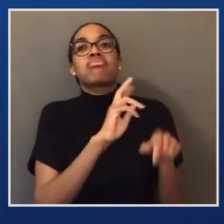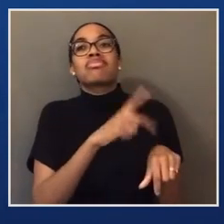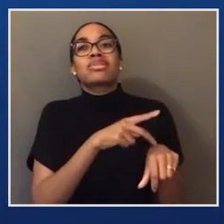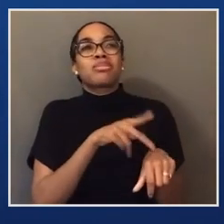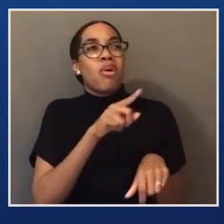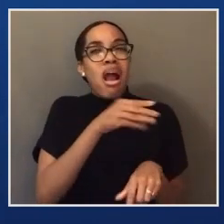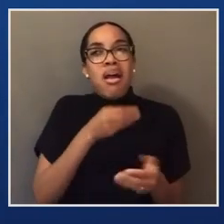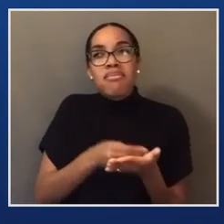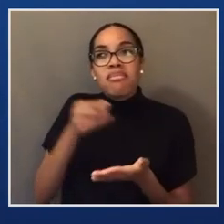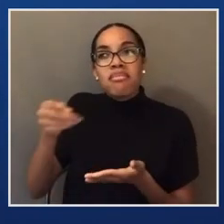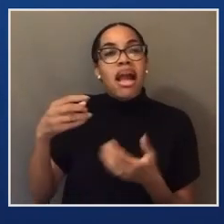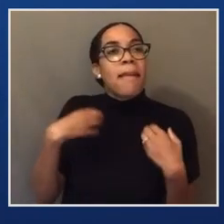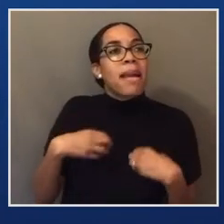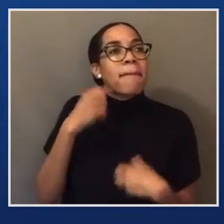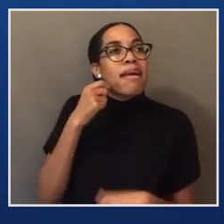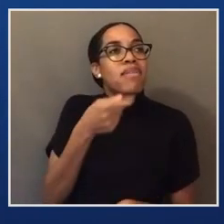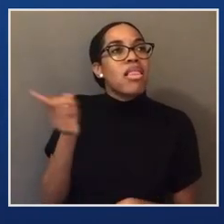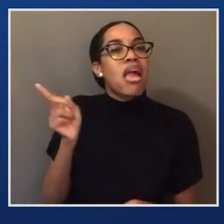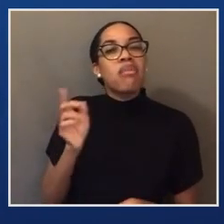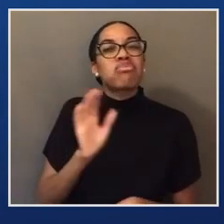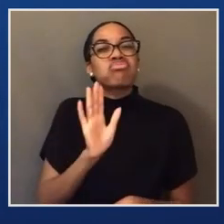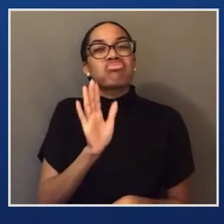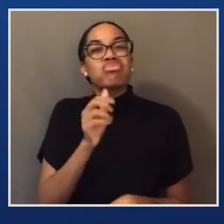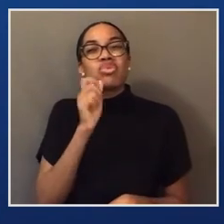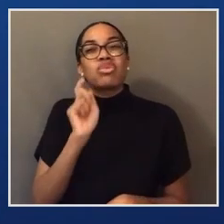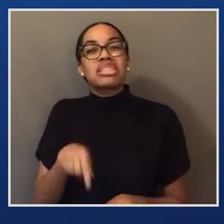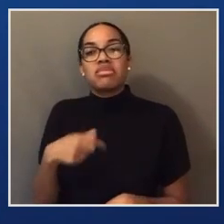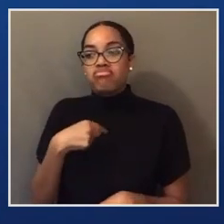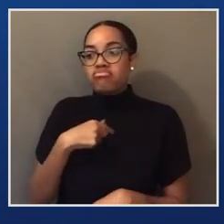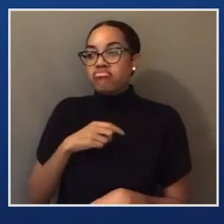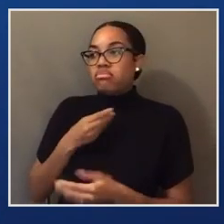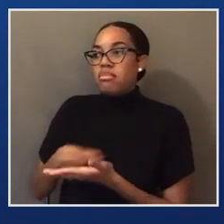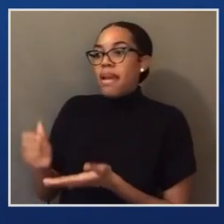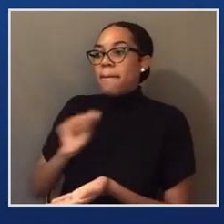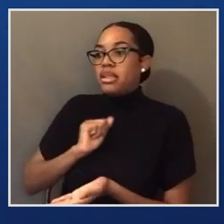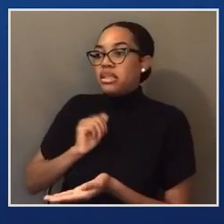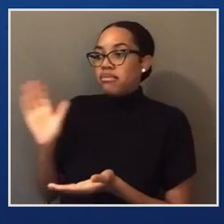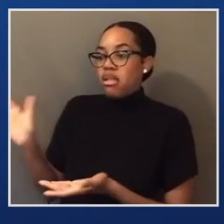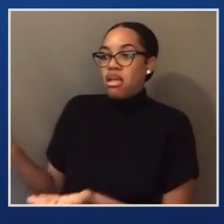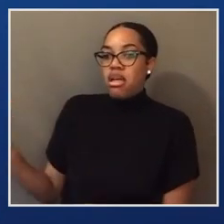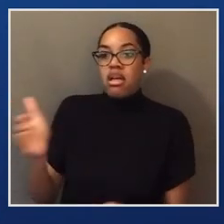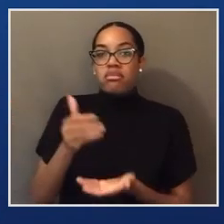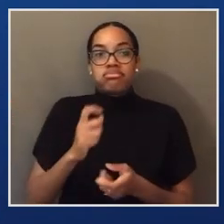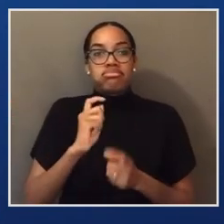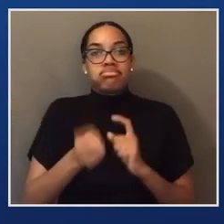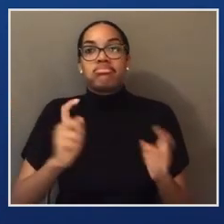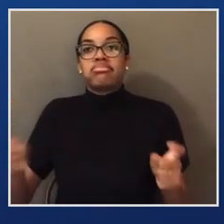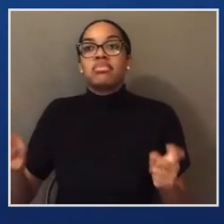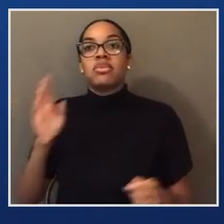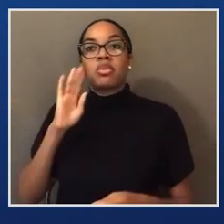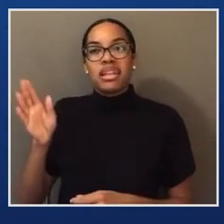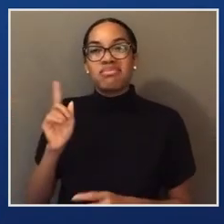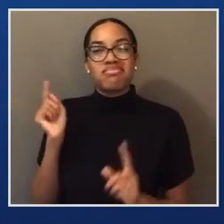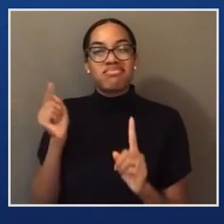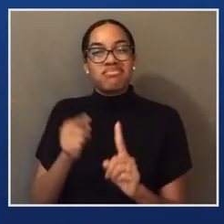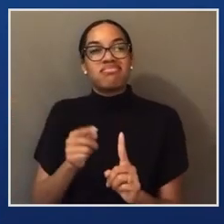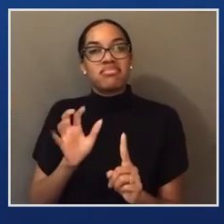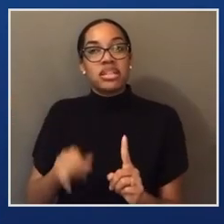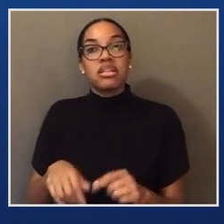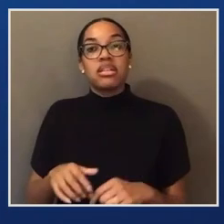I'm not loud. I'm silent. So, you know, for example, I've helped get